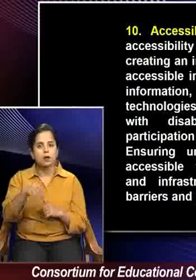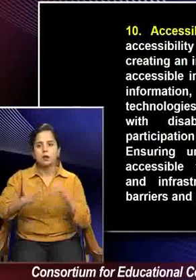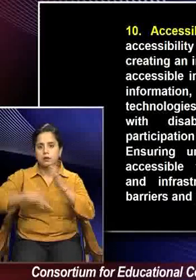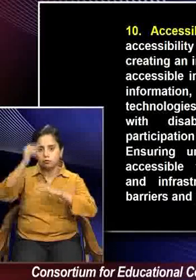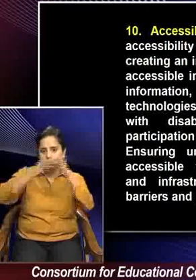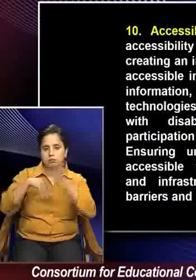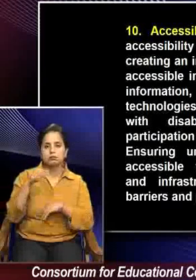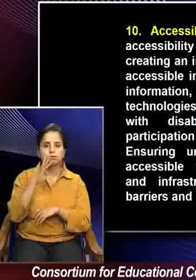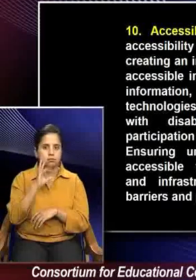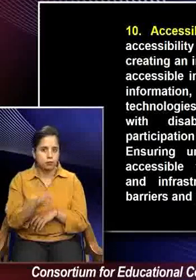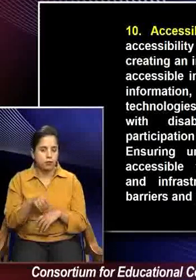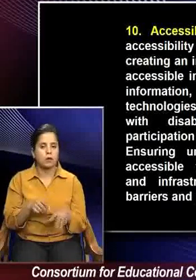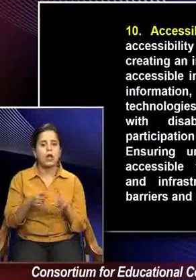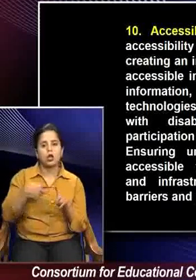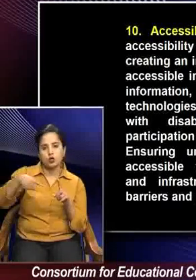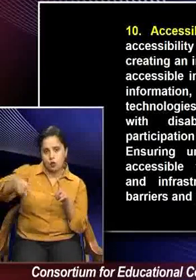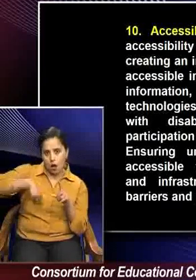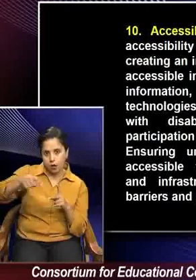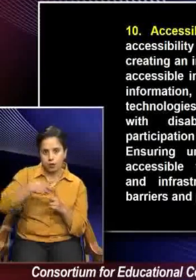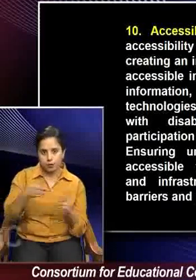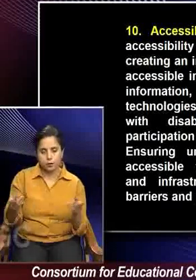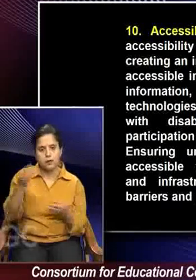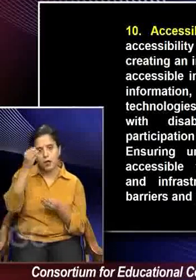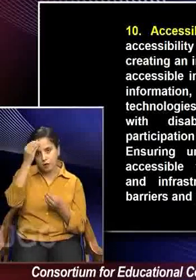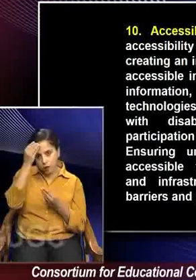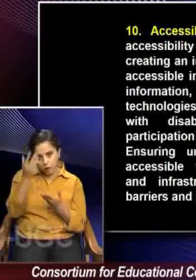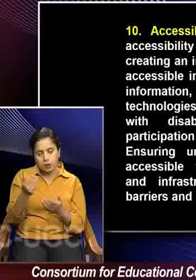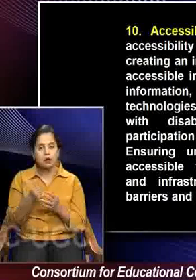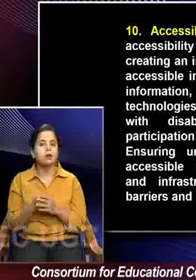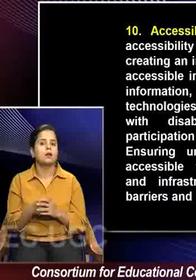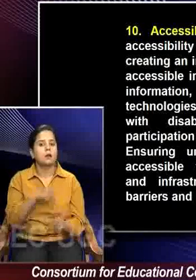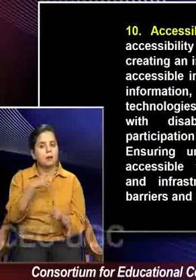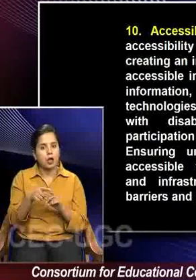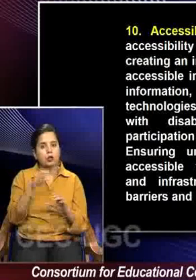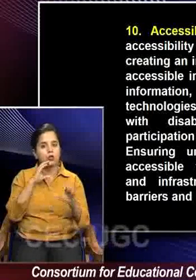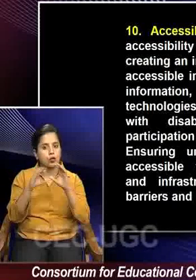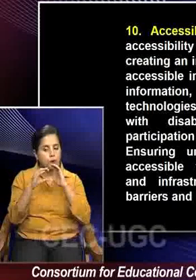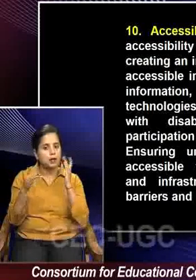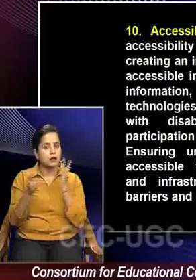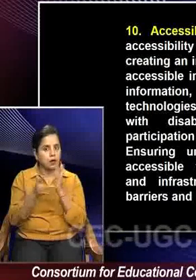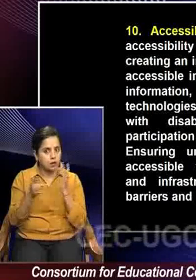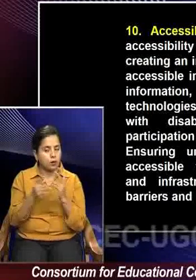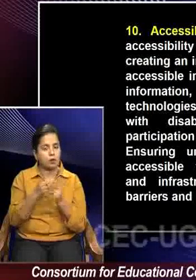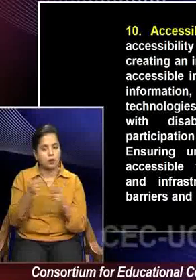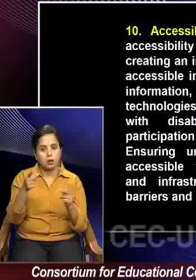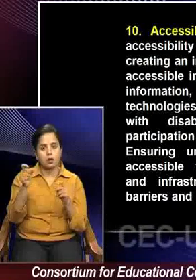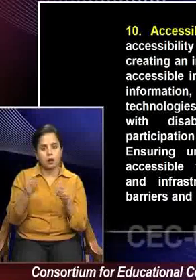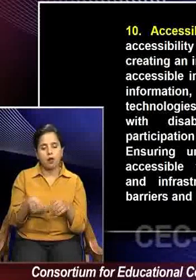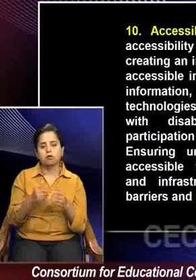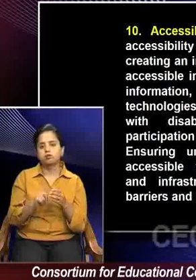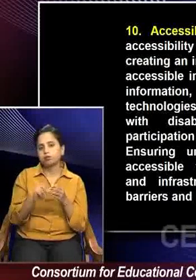infrastructure, transportation, information and communication technologies can